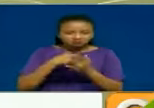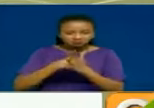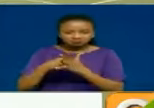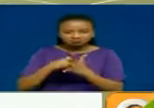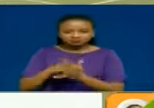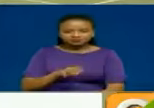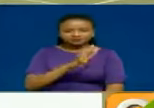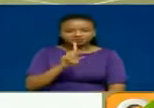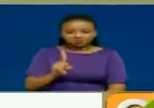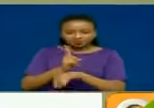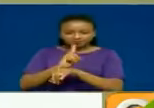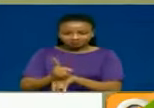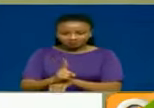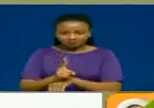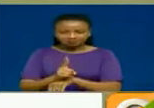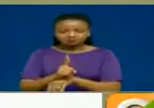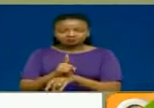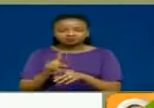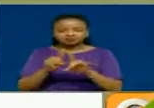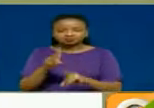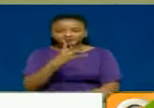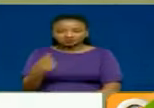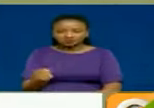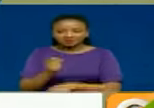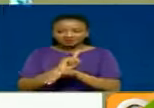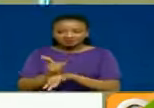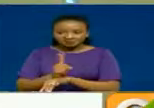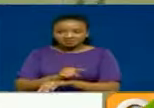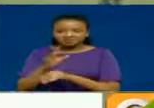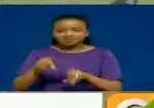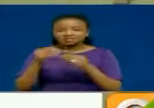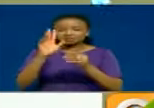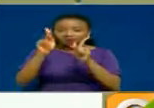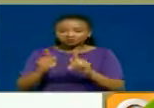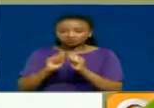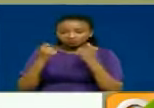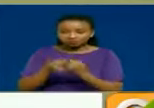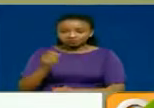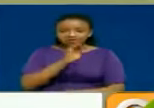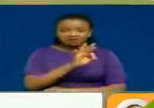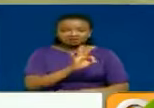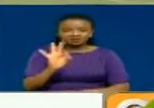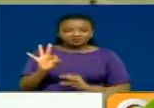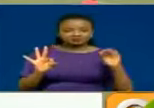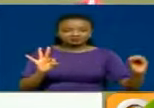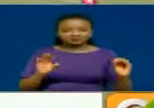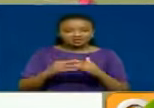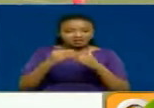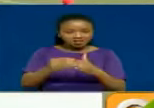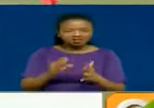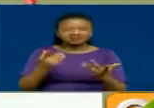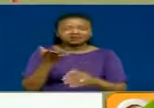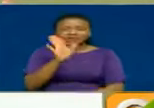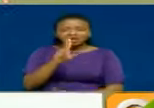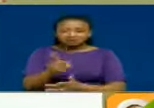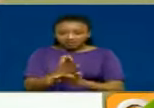Amunga bagging a brace in the 41st and the 45th minute to give the Kisumu-based side a 3-0 lead at the break. The hosts kept coming in